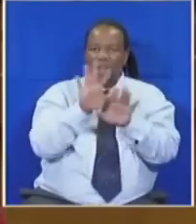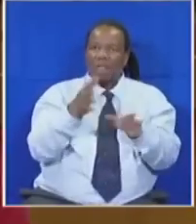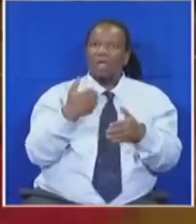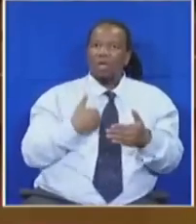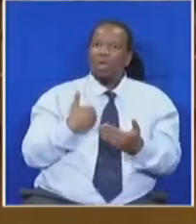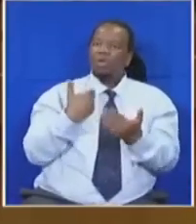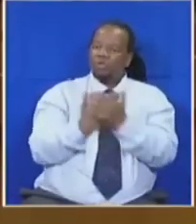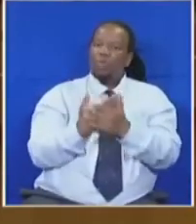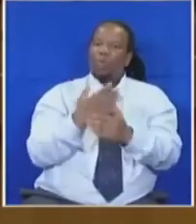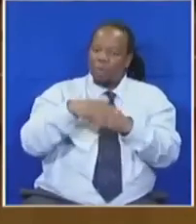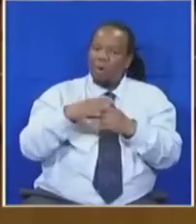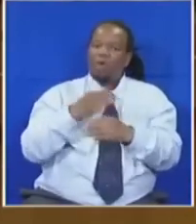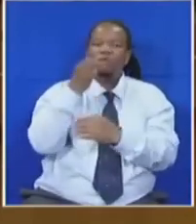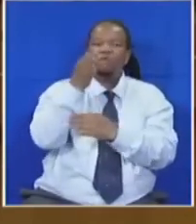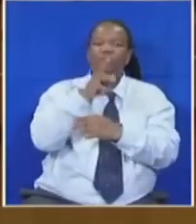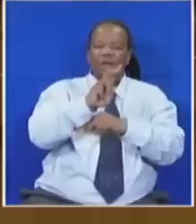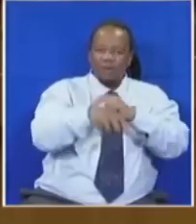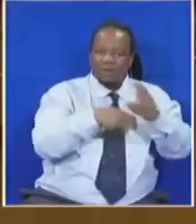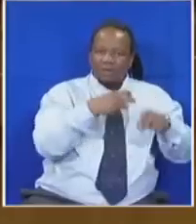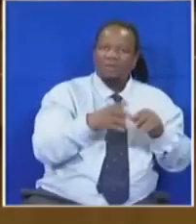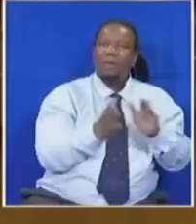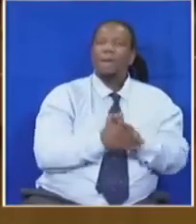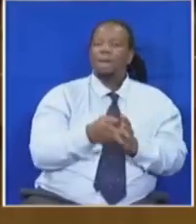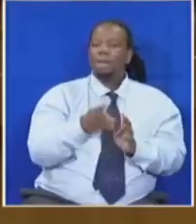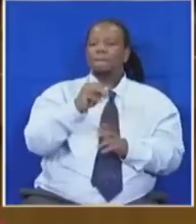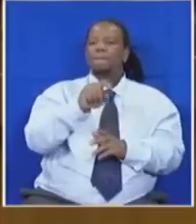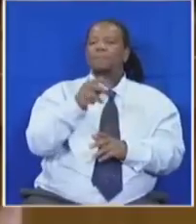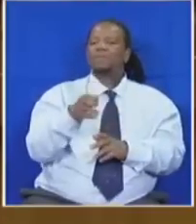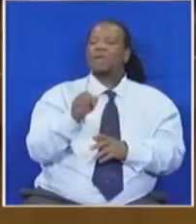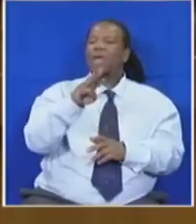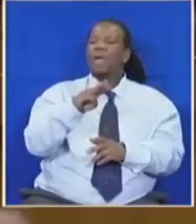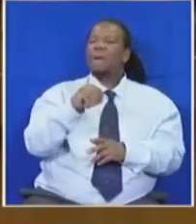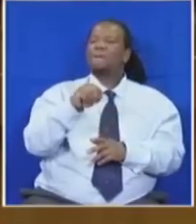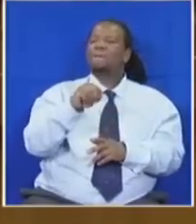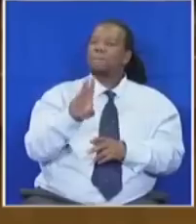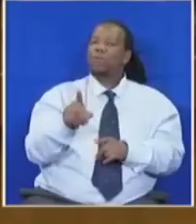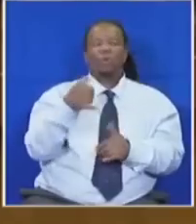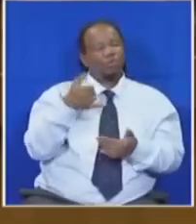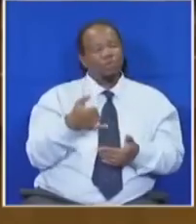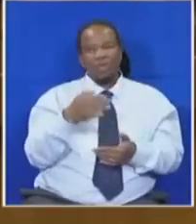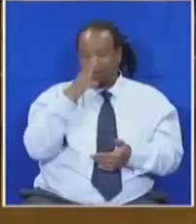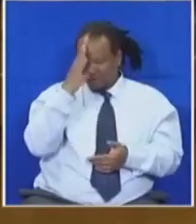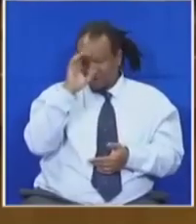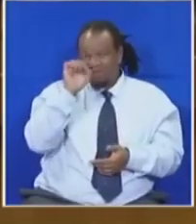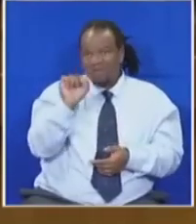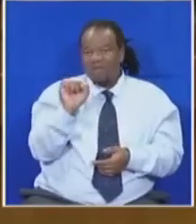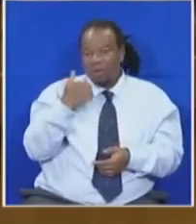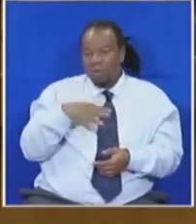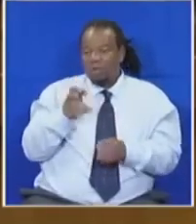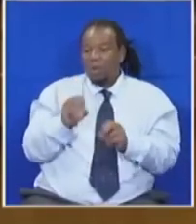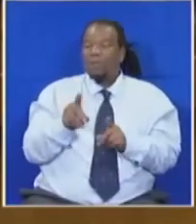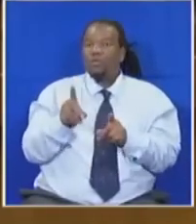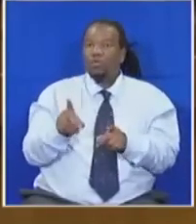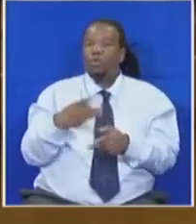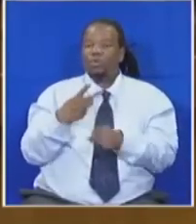able to steal tomorrow. Even Jackson Mutembu, the Honorable, he's being faithful today because he wants the opportunity as well to